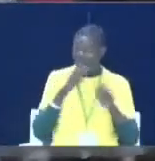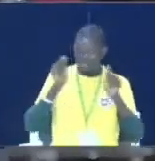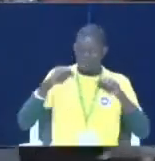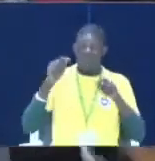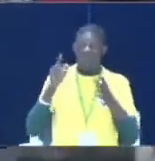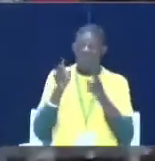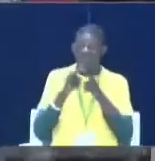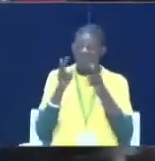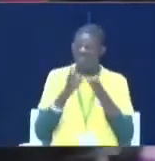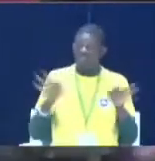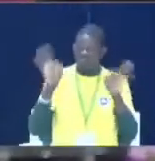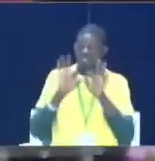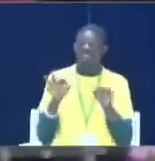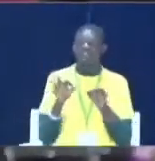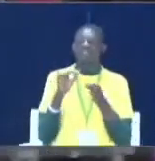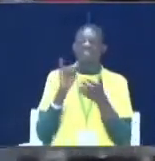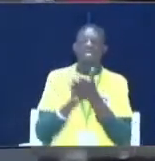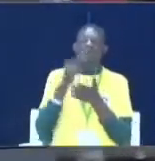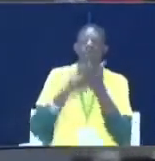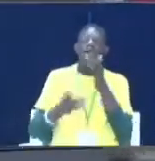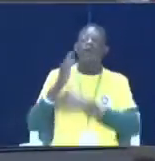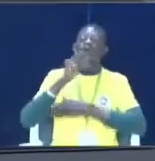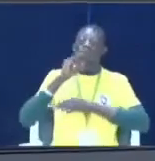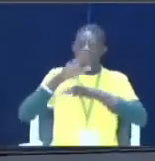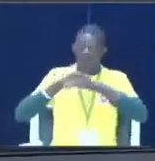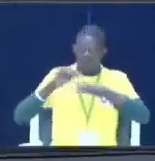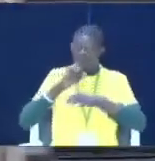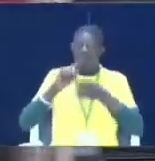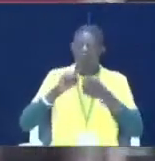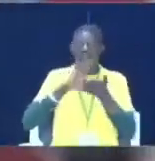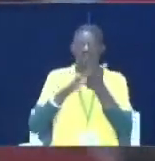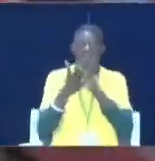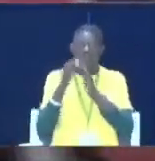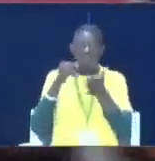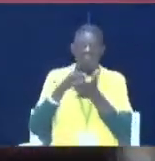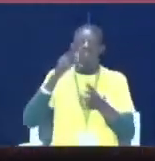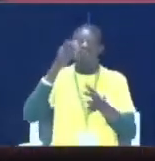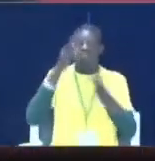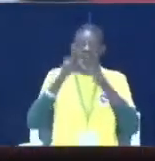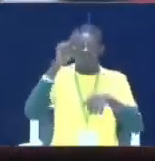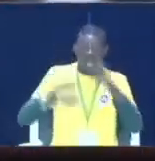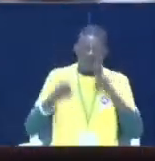as unto what God is calling you to become. If you cannot see it, you can't become it.